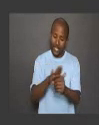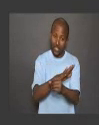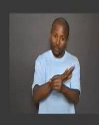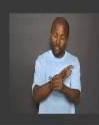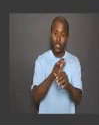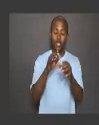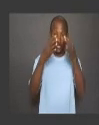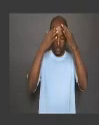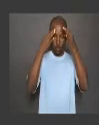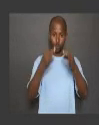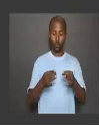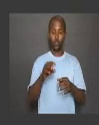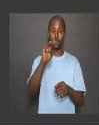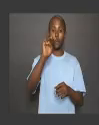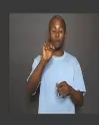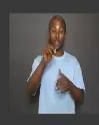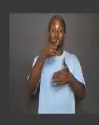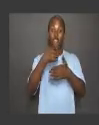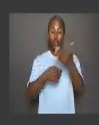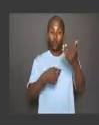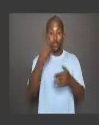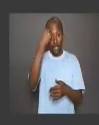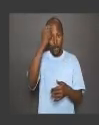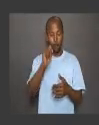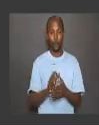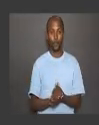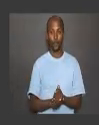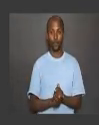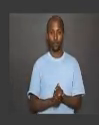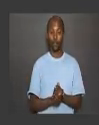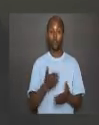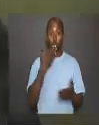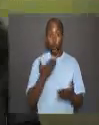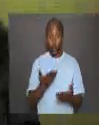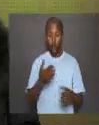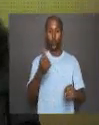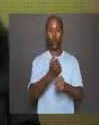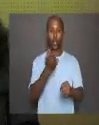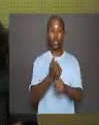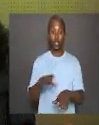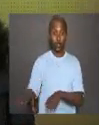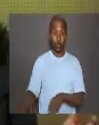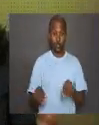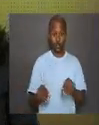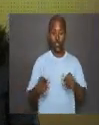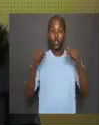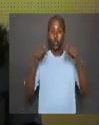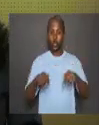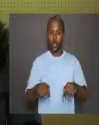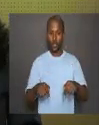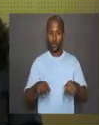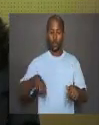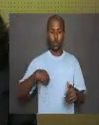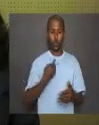that satisfies the conclusion of the mean value theorem. Good work,